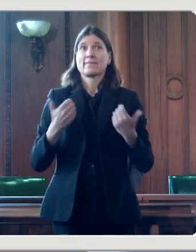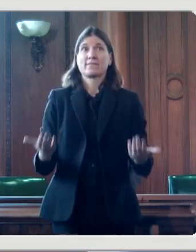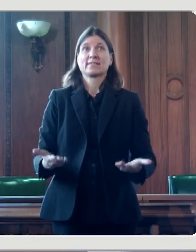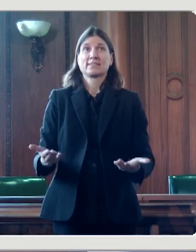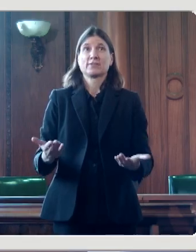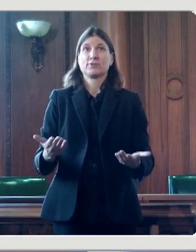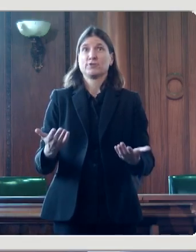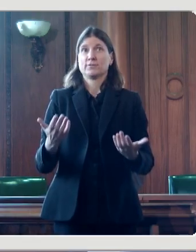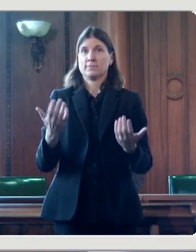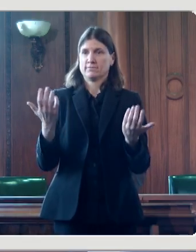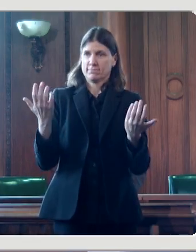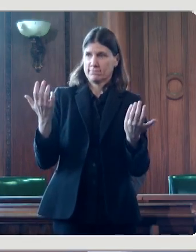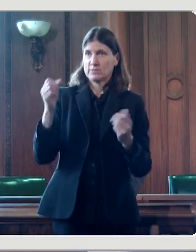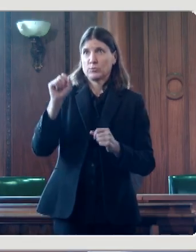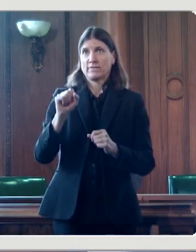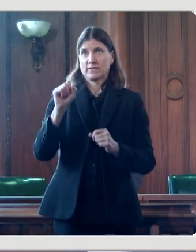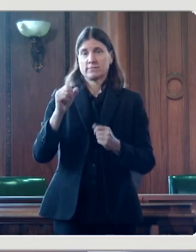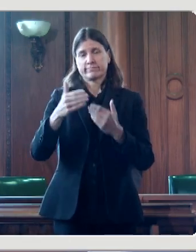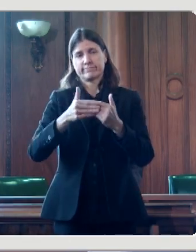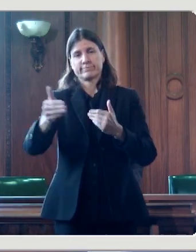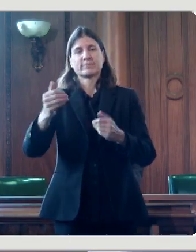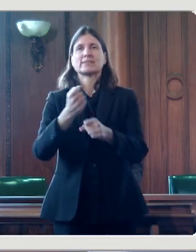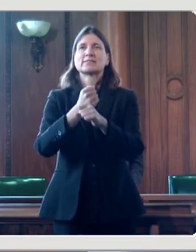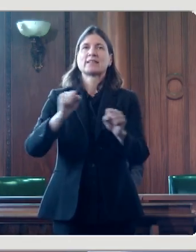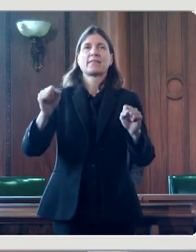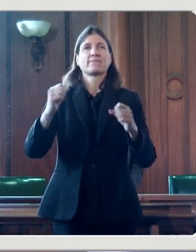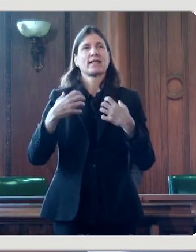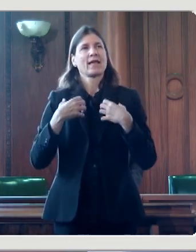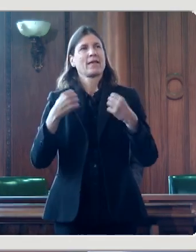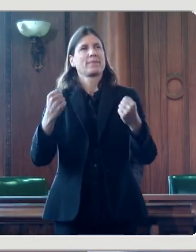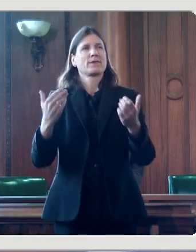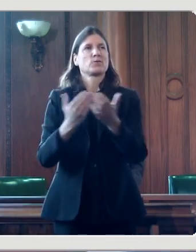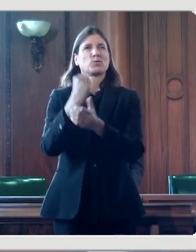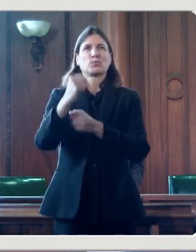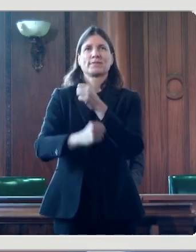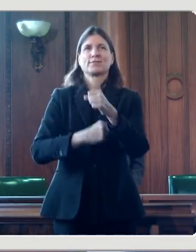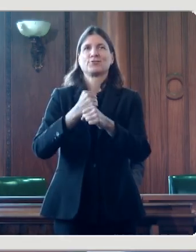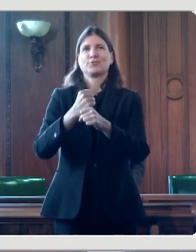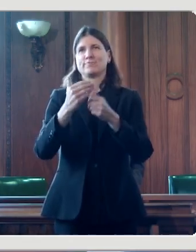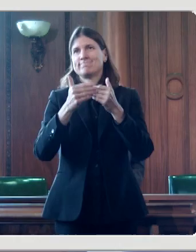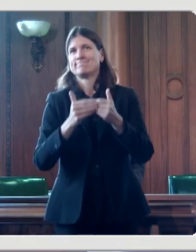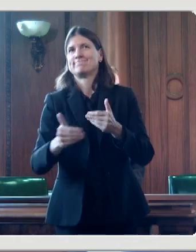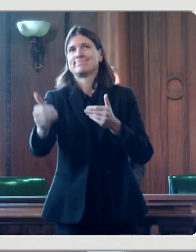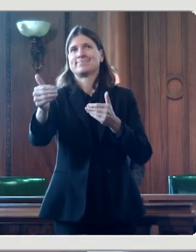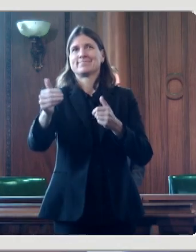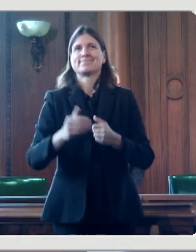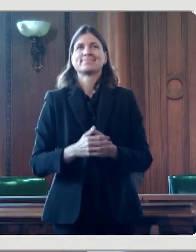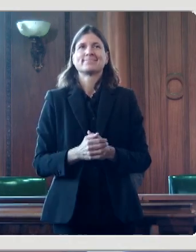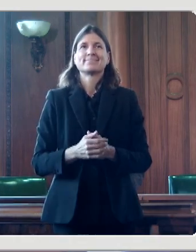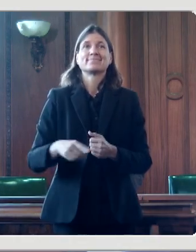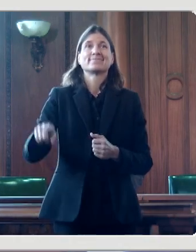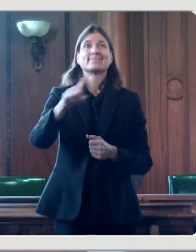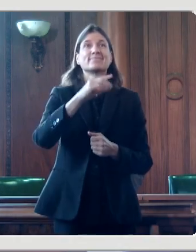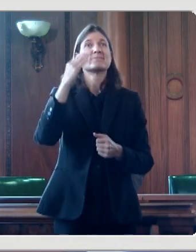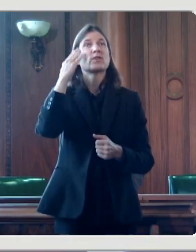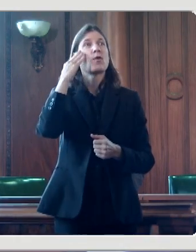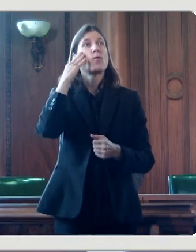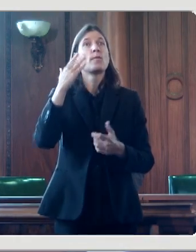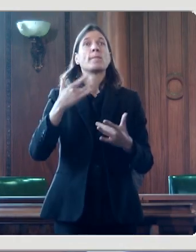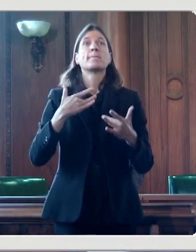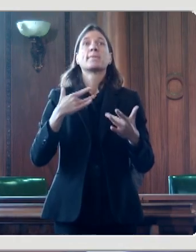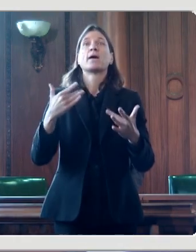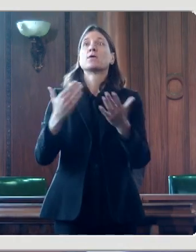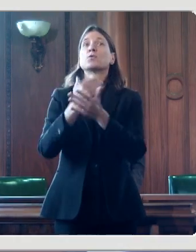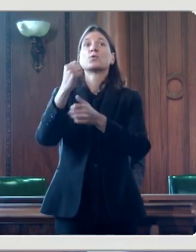year. I think with each new year certainly comes moments where we think of opportunities for new hope and